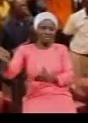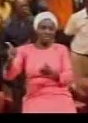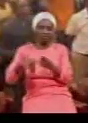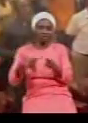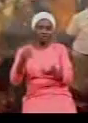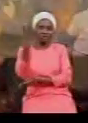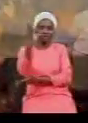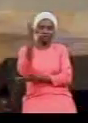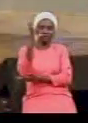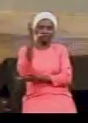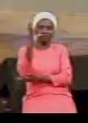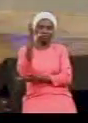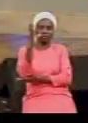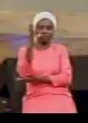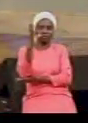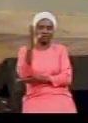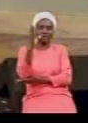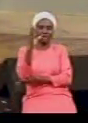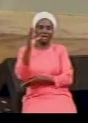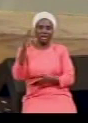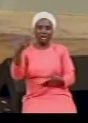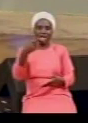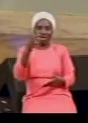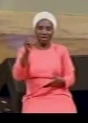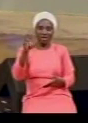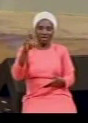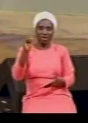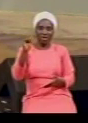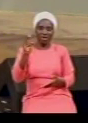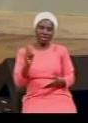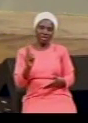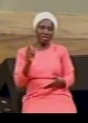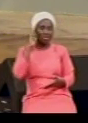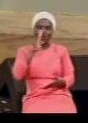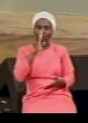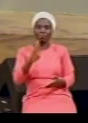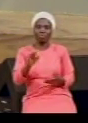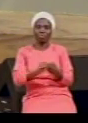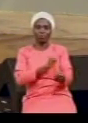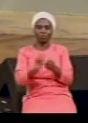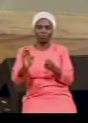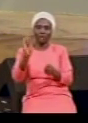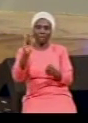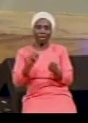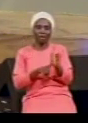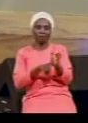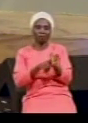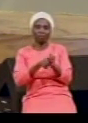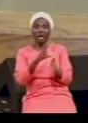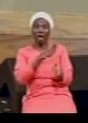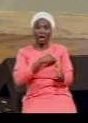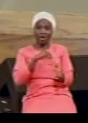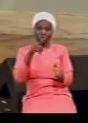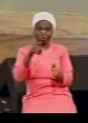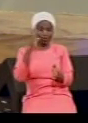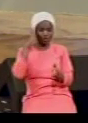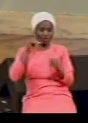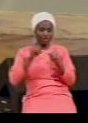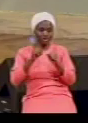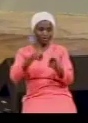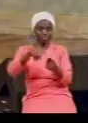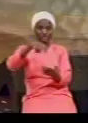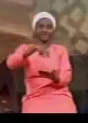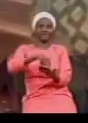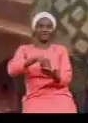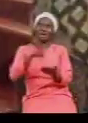Herod will be eating of worms, and you will keep on standing. He has